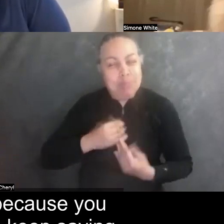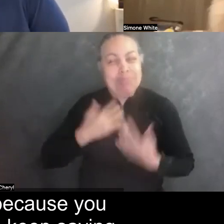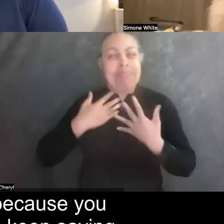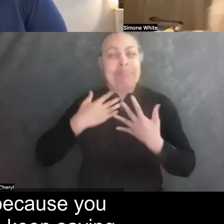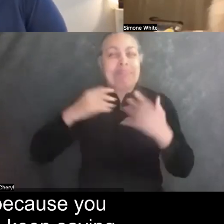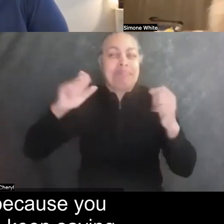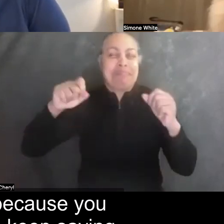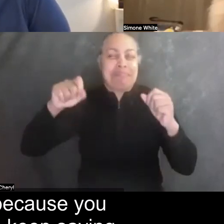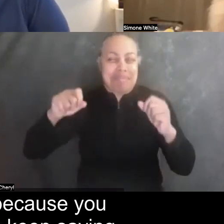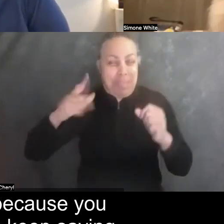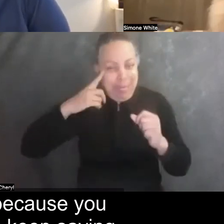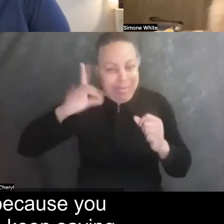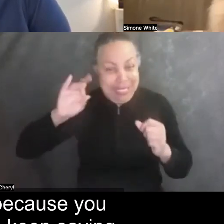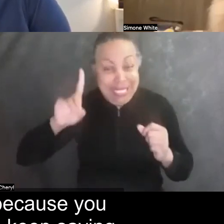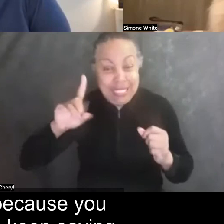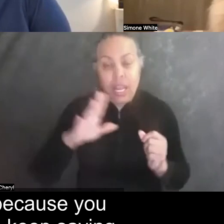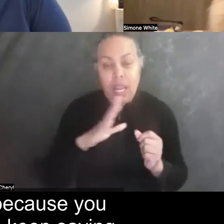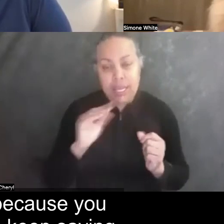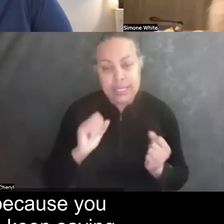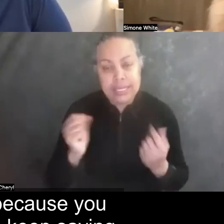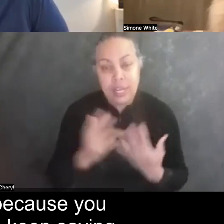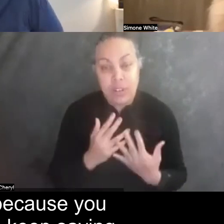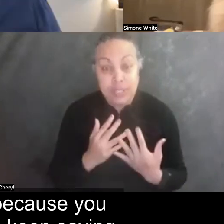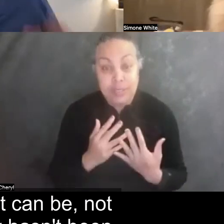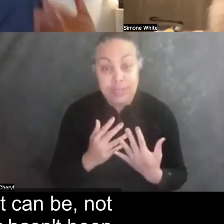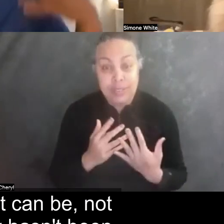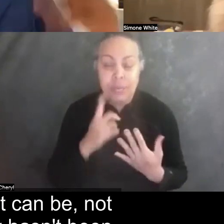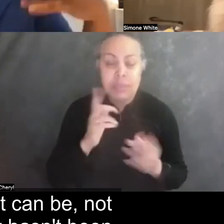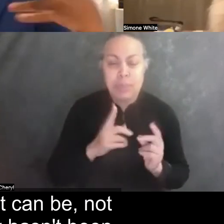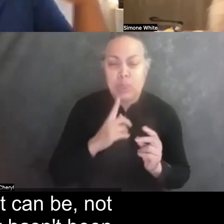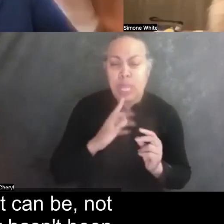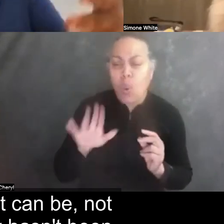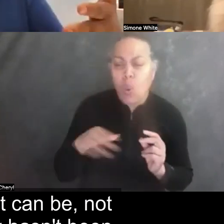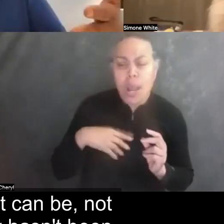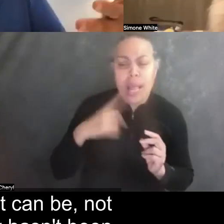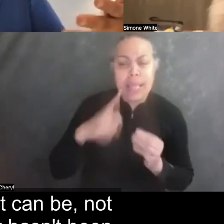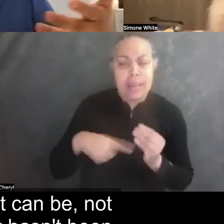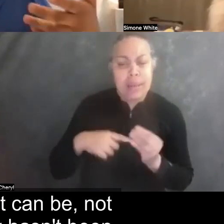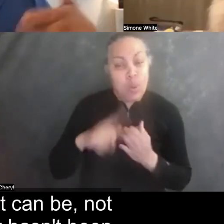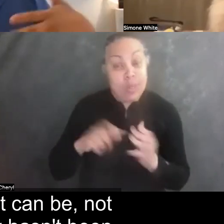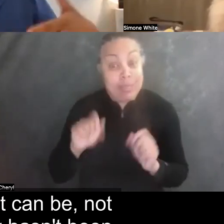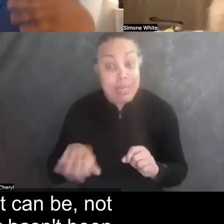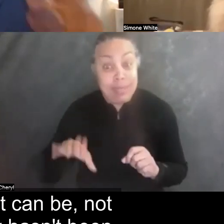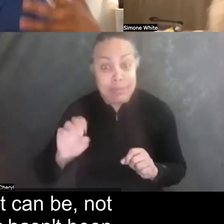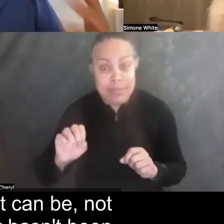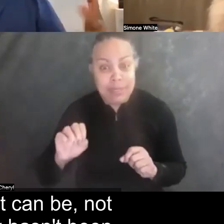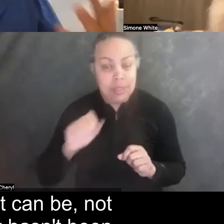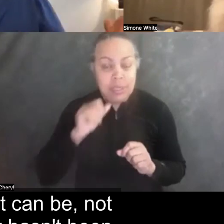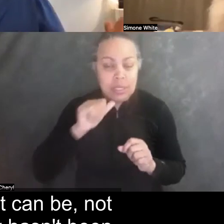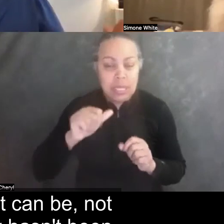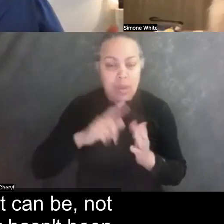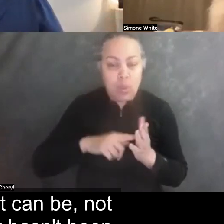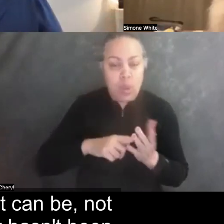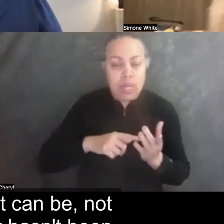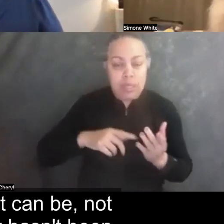It's also scary because you have, like people keep saying, think about what can be, not what necessarily